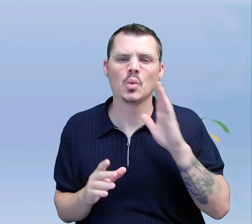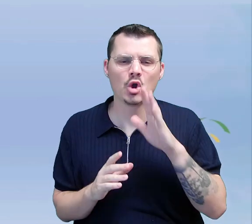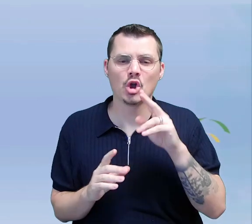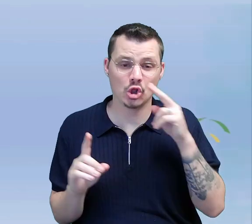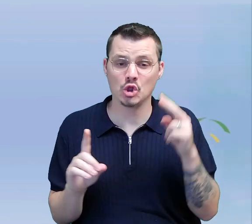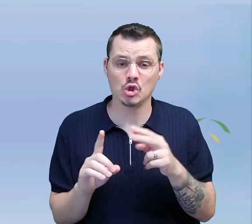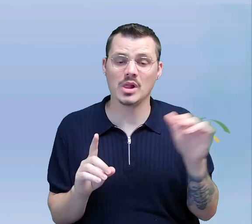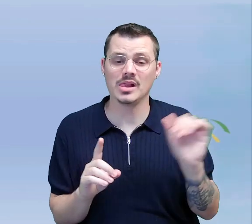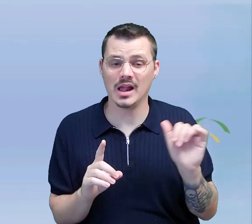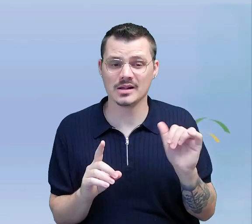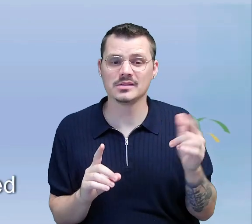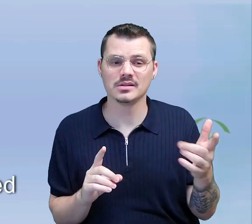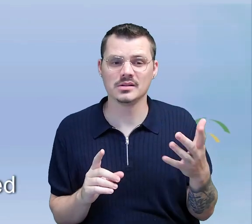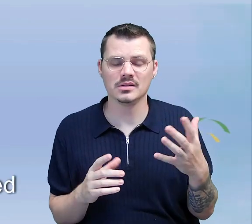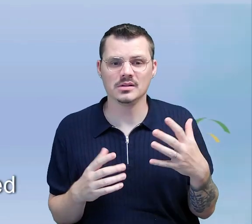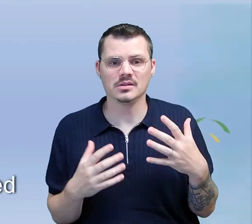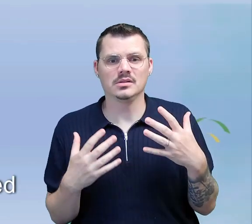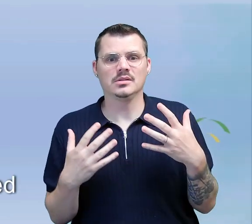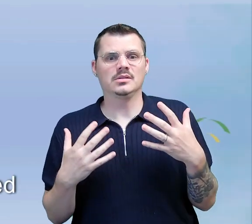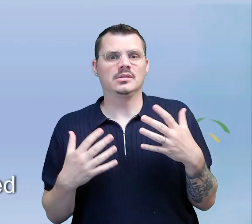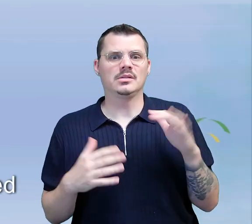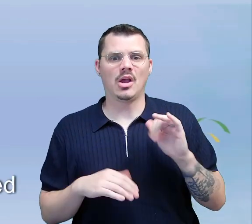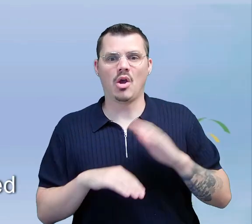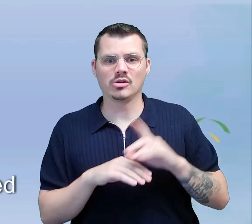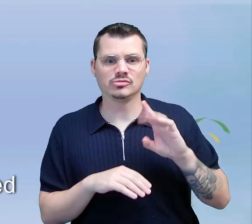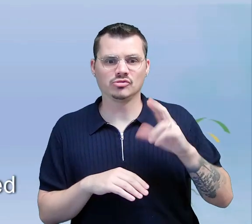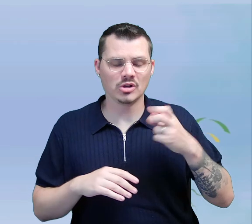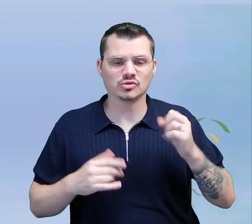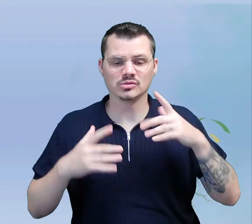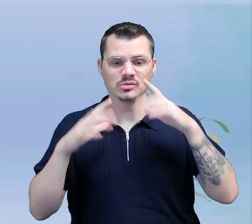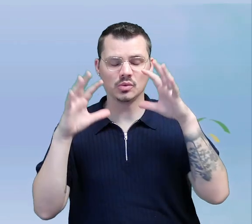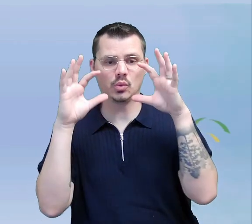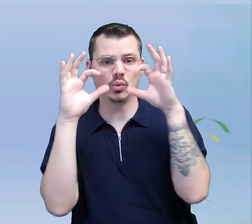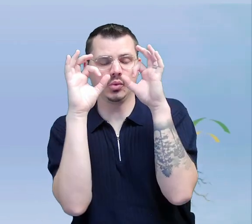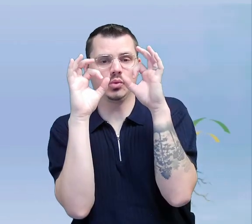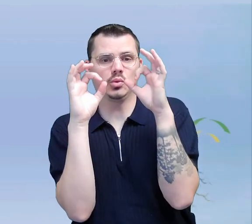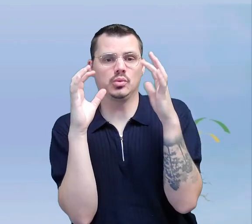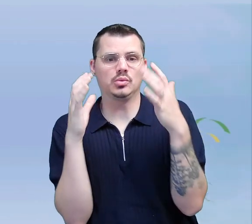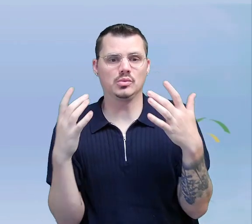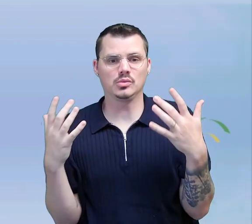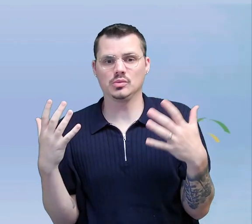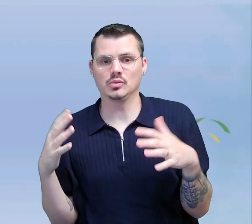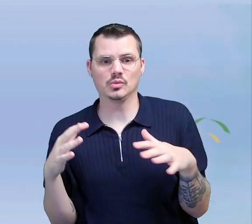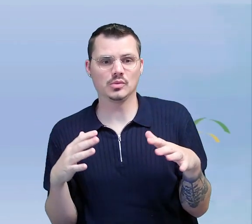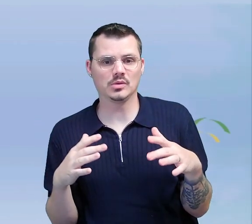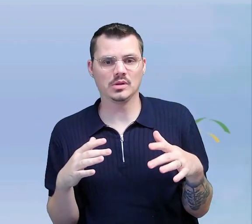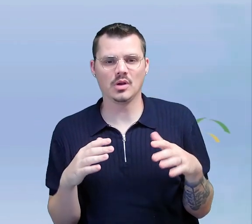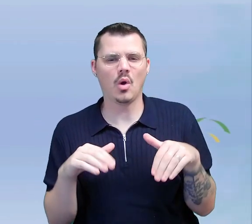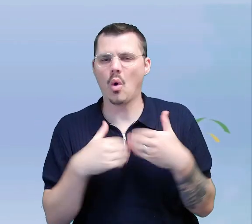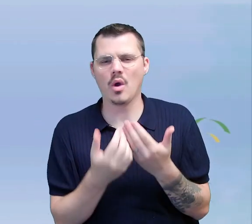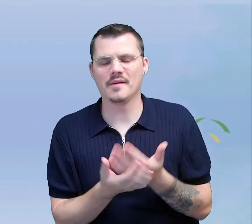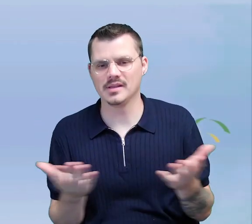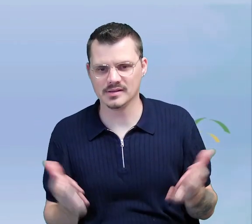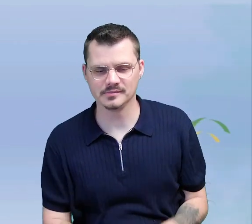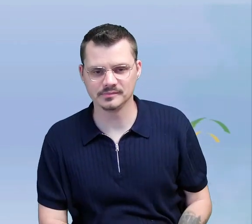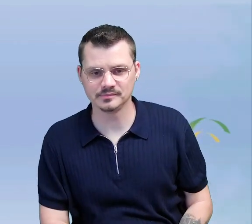People will look like they are intoxicated on an opiate, constricted pupils, intoxicated, constipated,